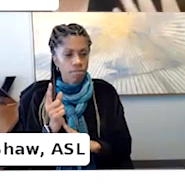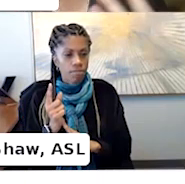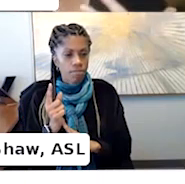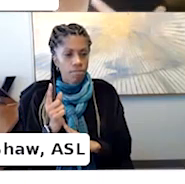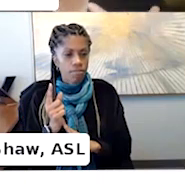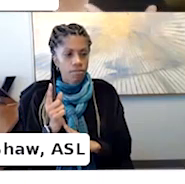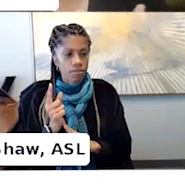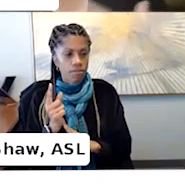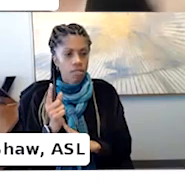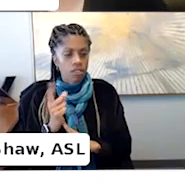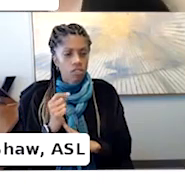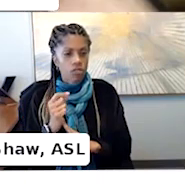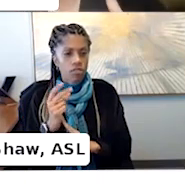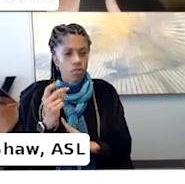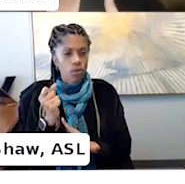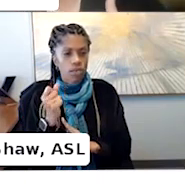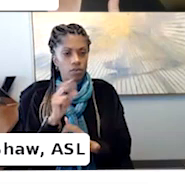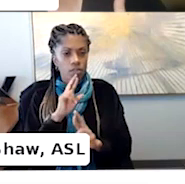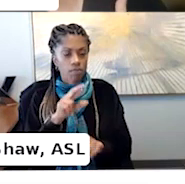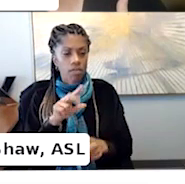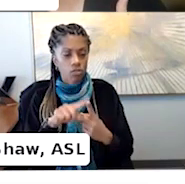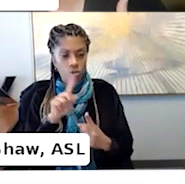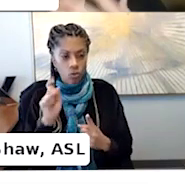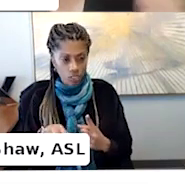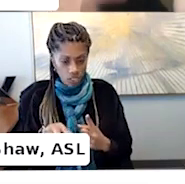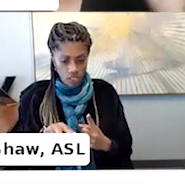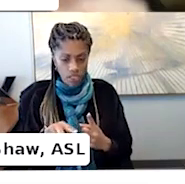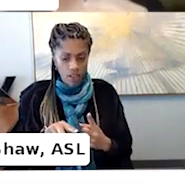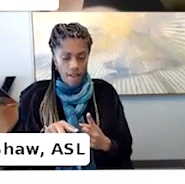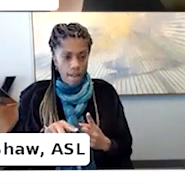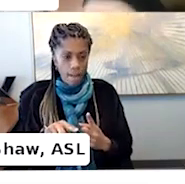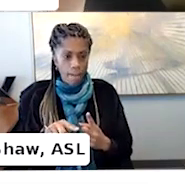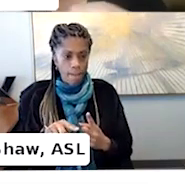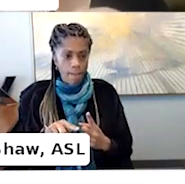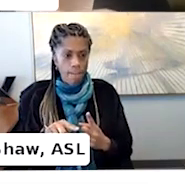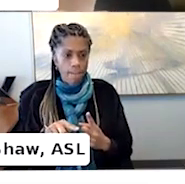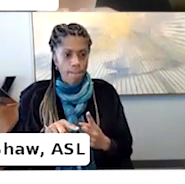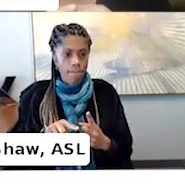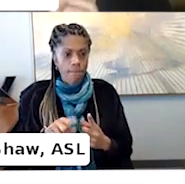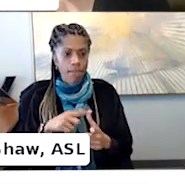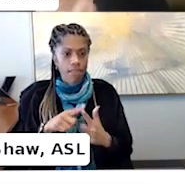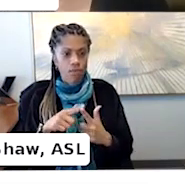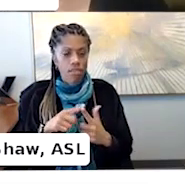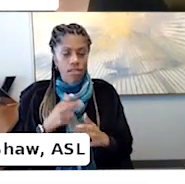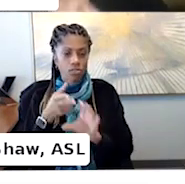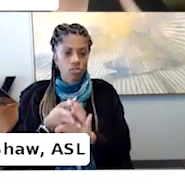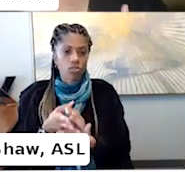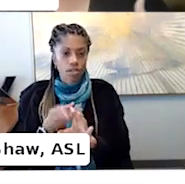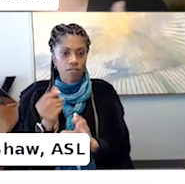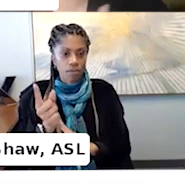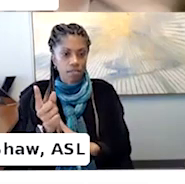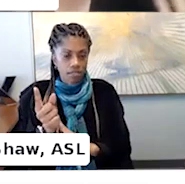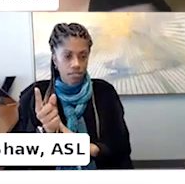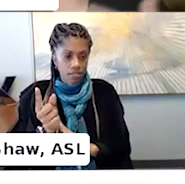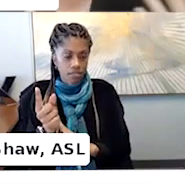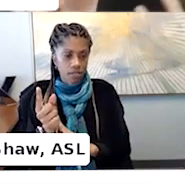some of your questions. And then hopefully we will all just join in the next few minutes into